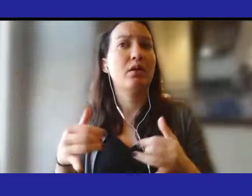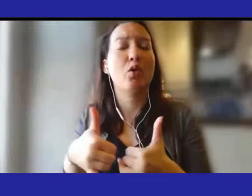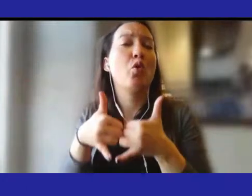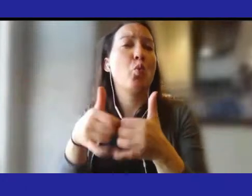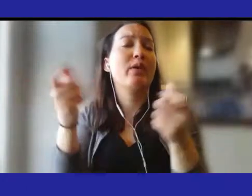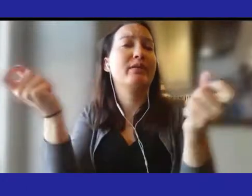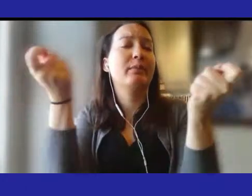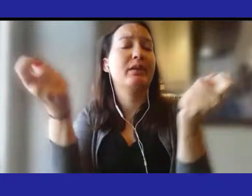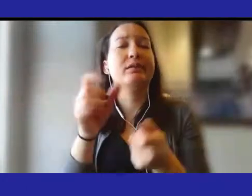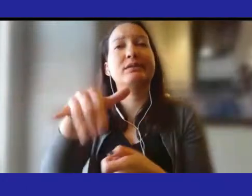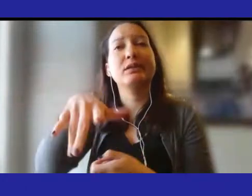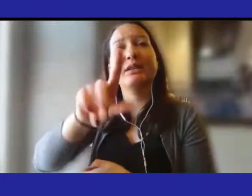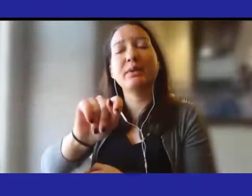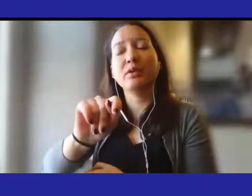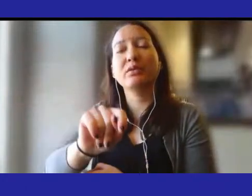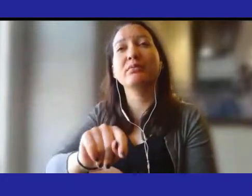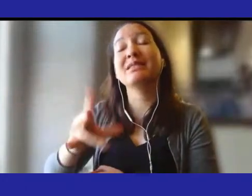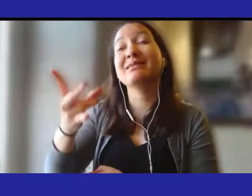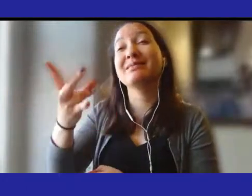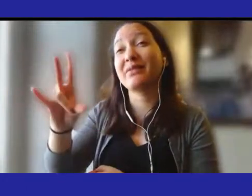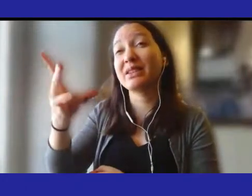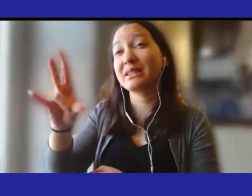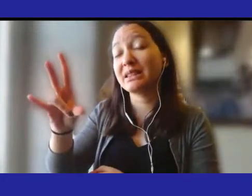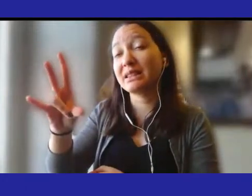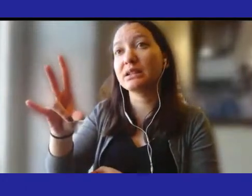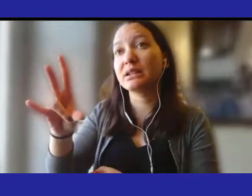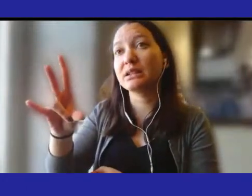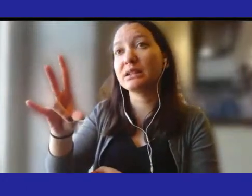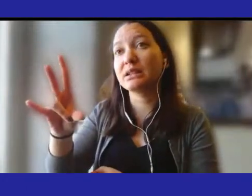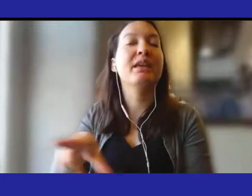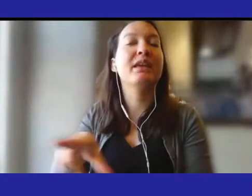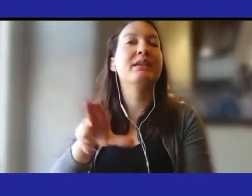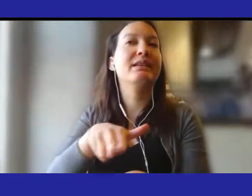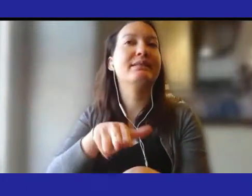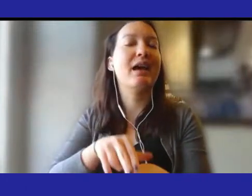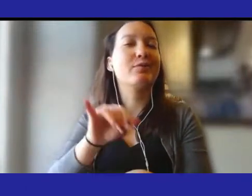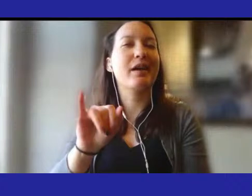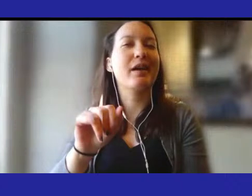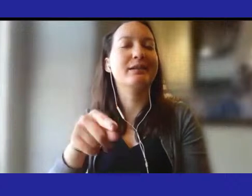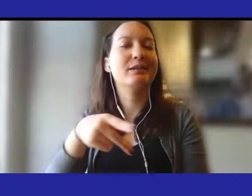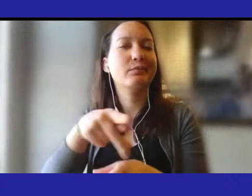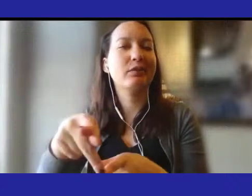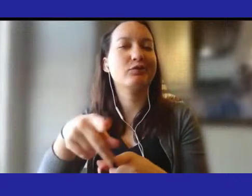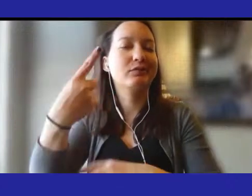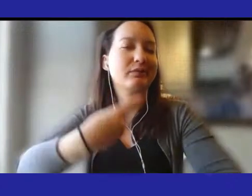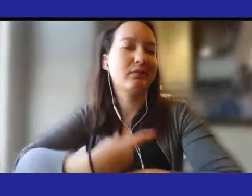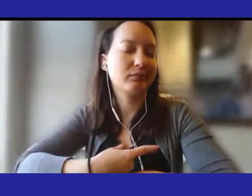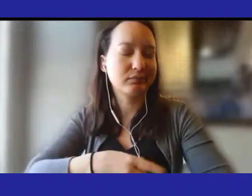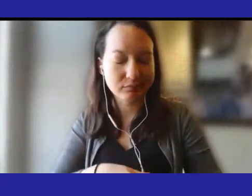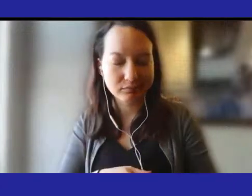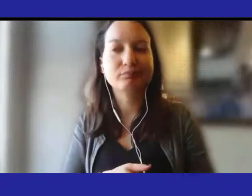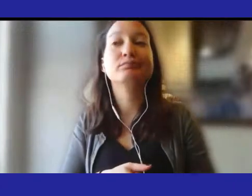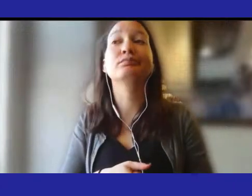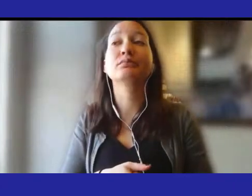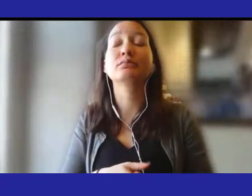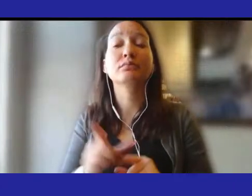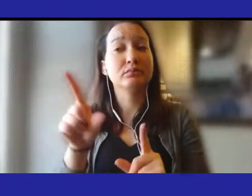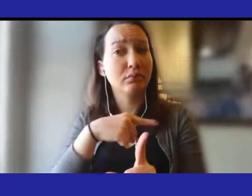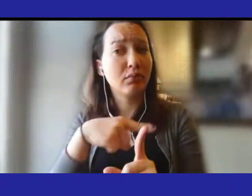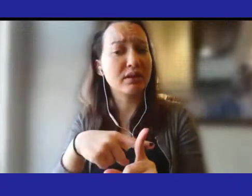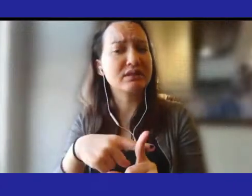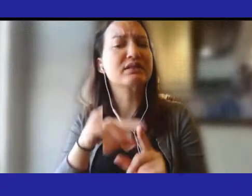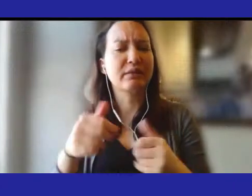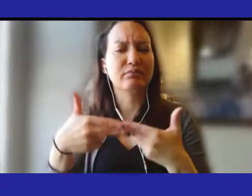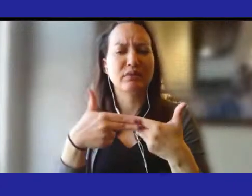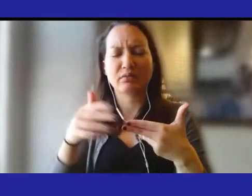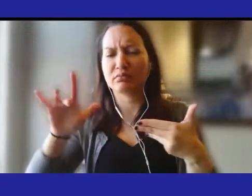on September the 17th, which is National IT Professional Day. And then in addition, we can move through the slides,